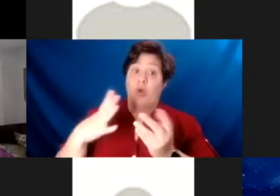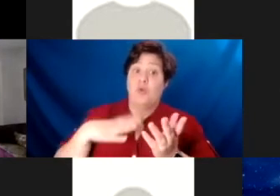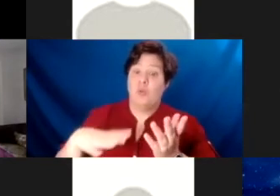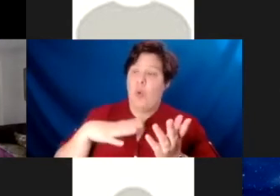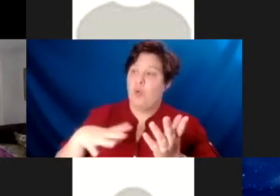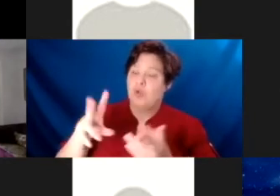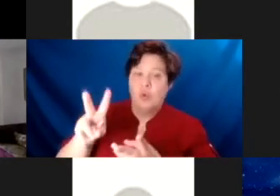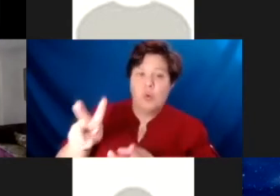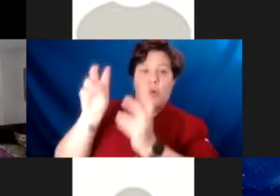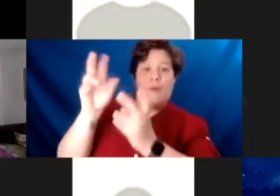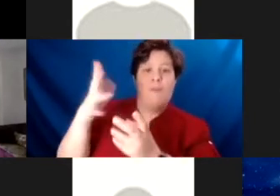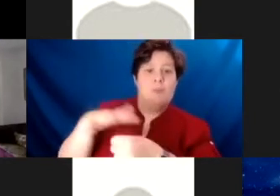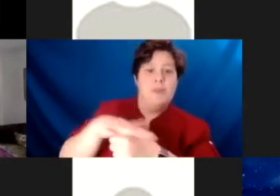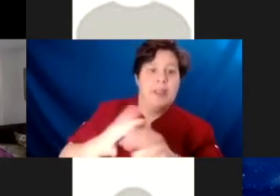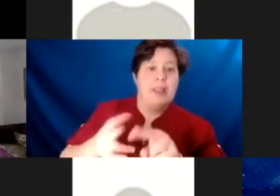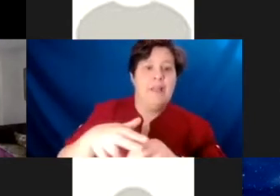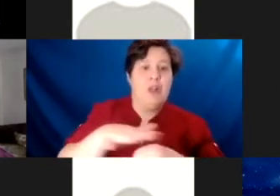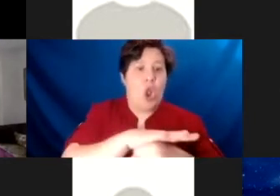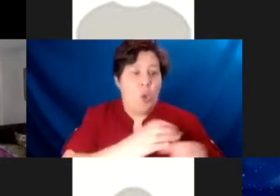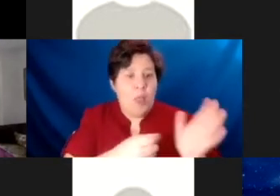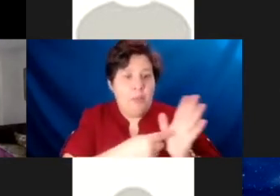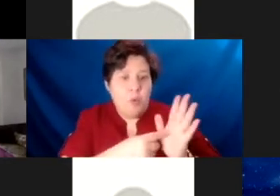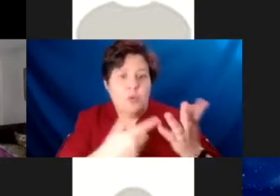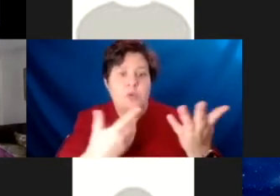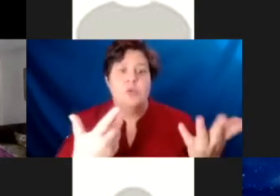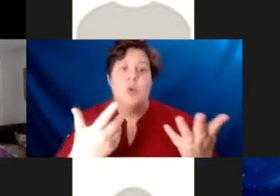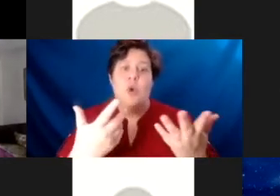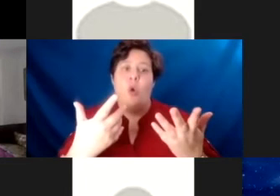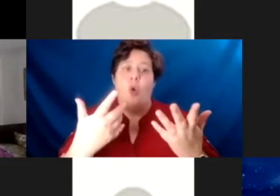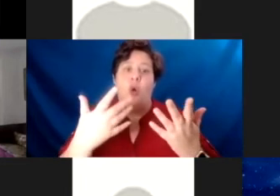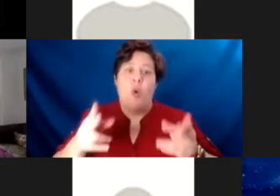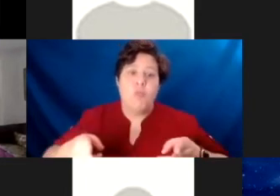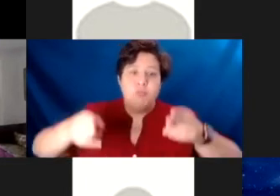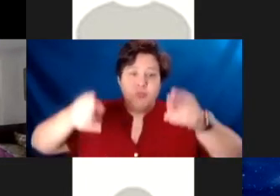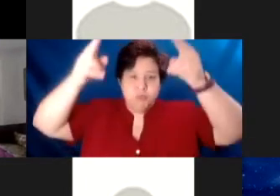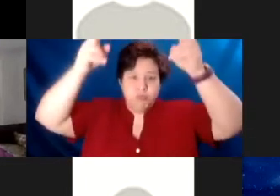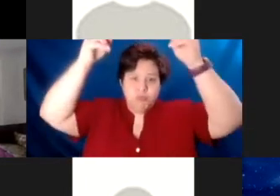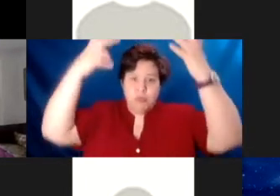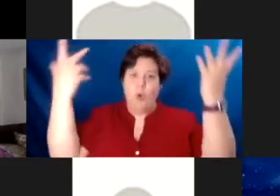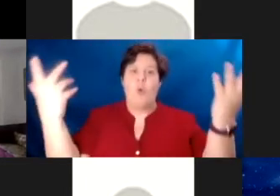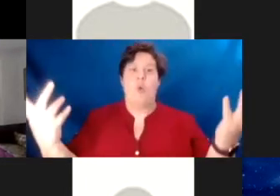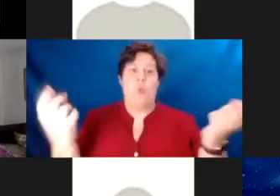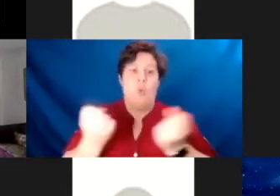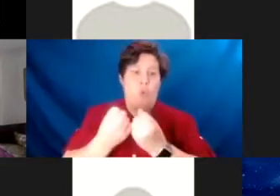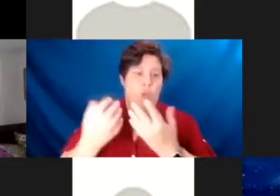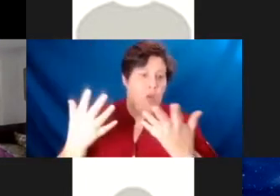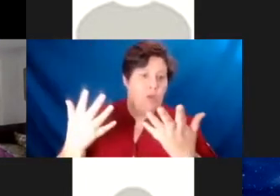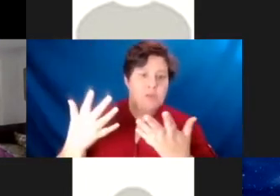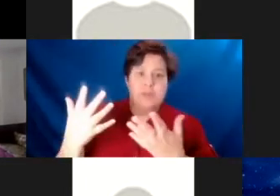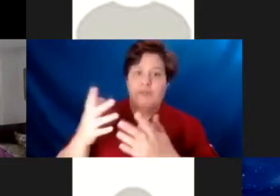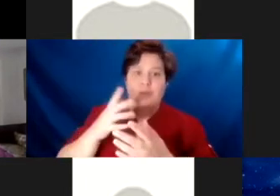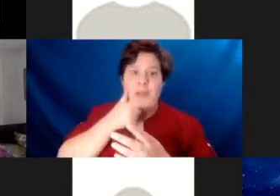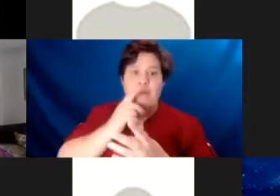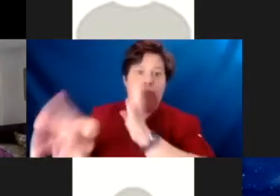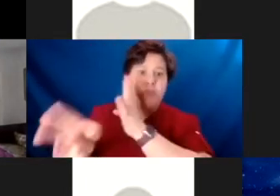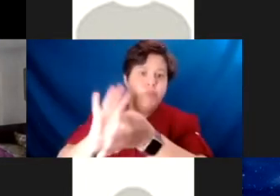those spaces, so if it's kind of local importance, or if it's a high tower block, or lots of passers-by,